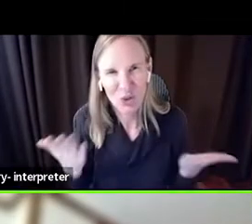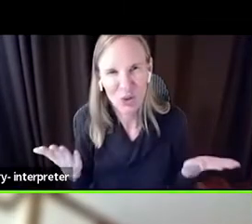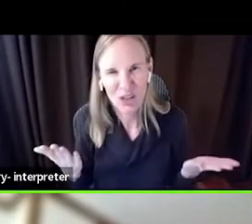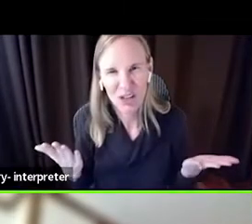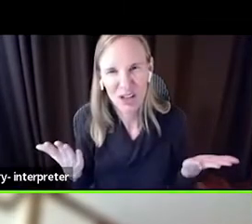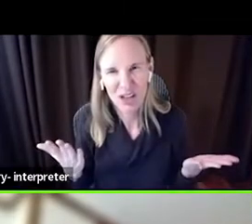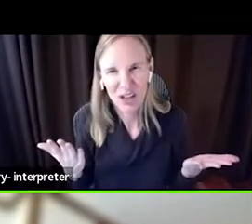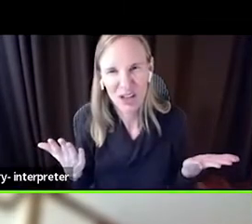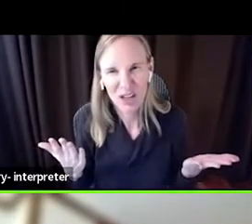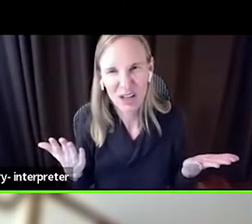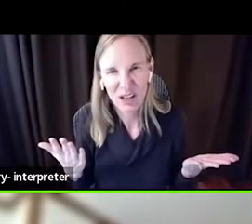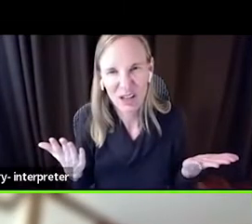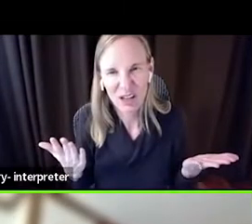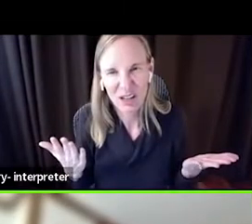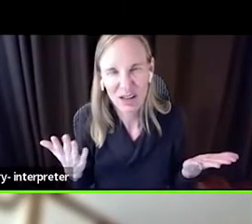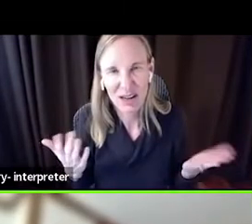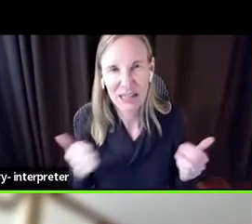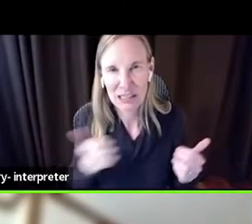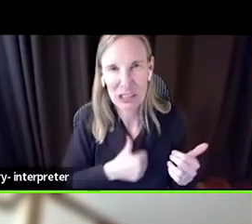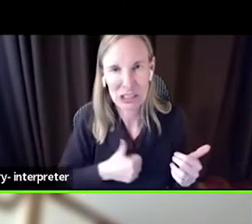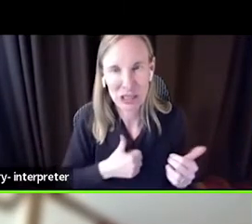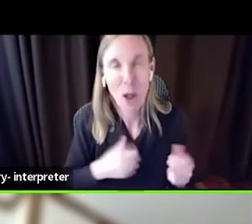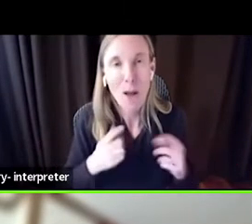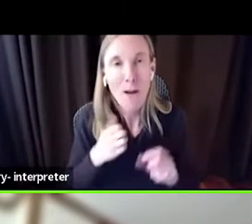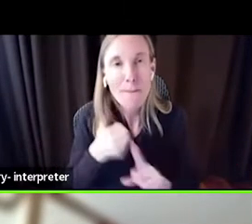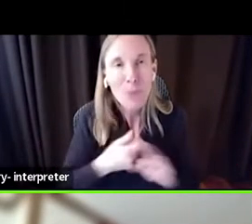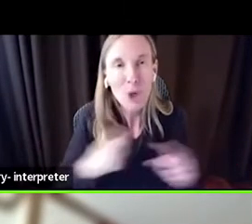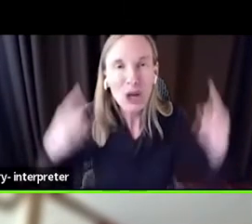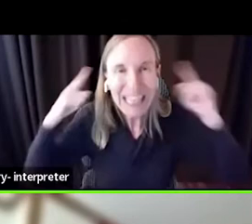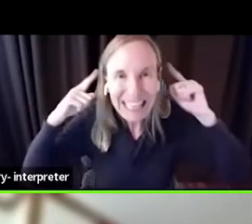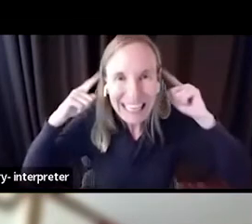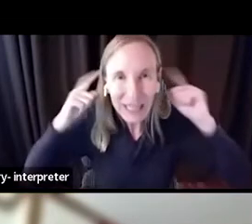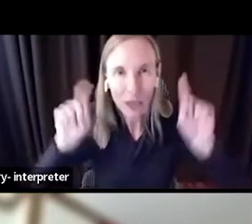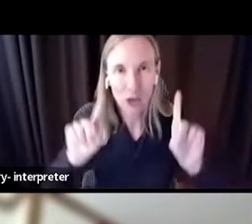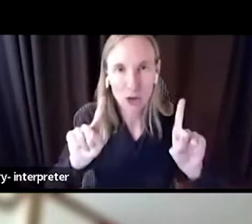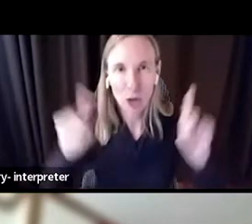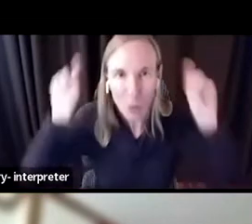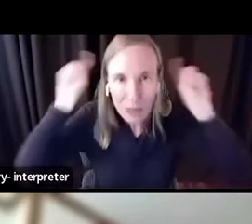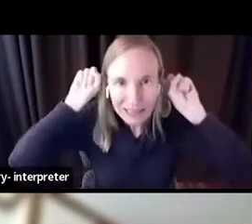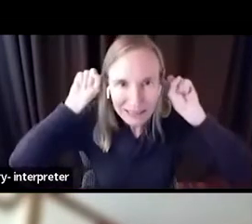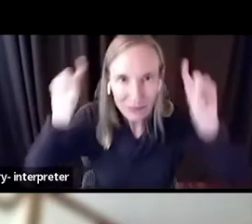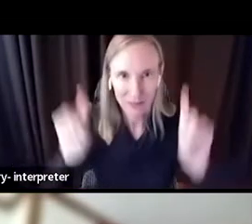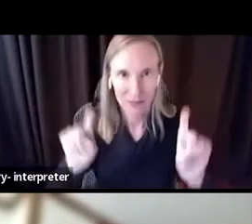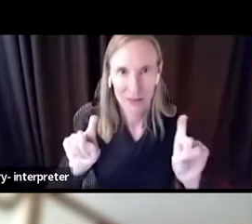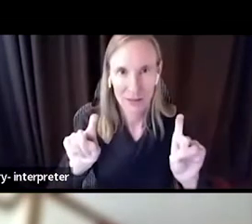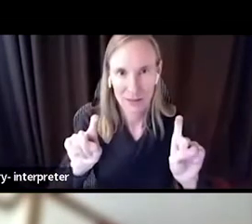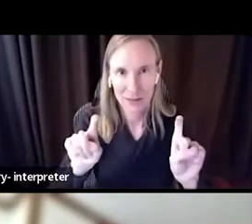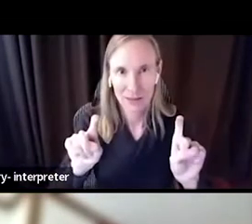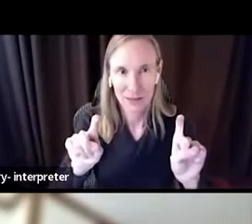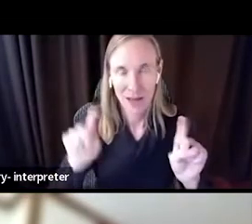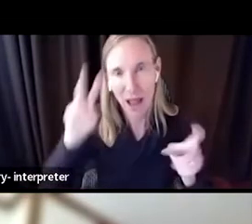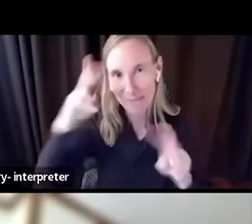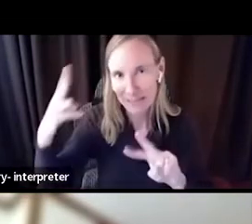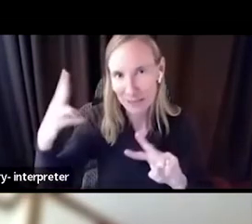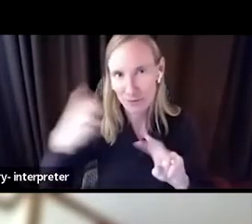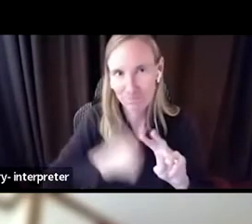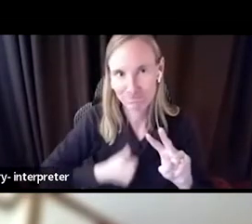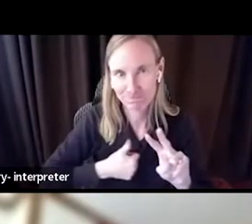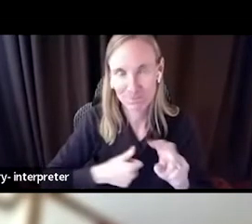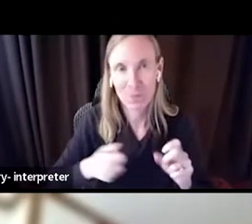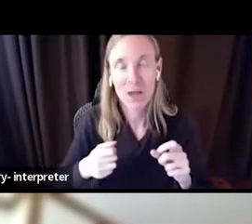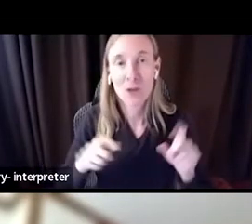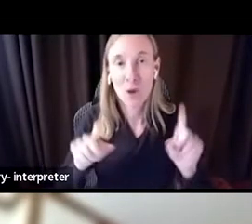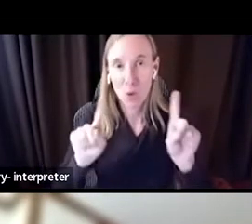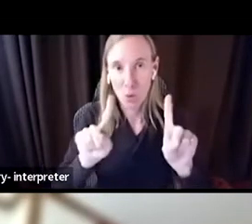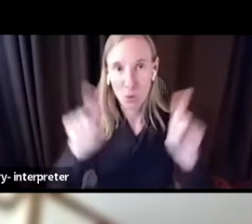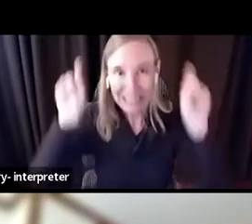year. Sorry, per ear every 3 years. That's what I misheard. Thank you. I